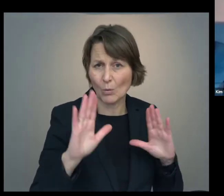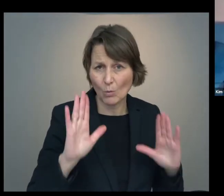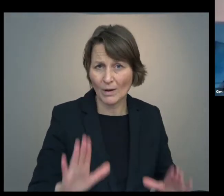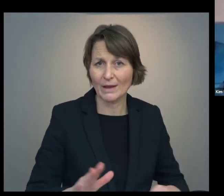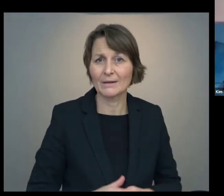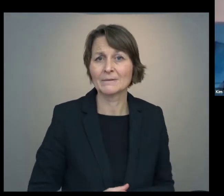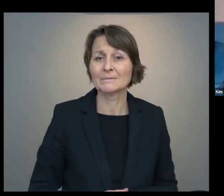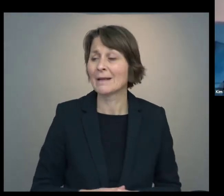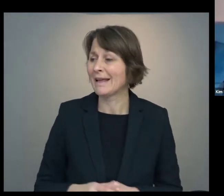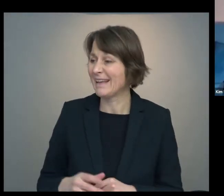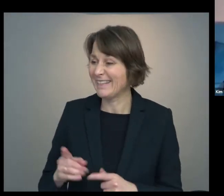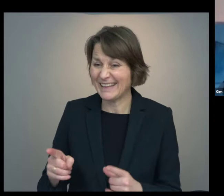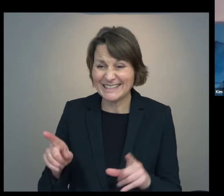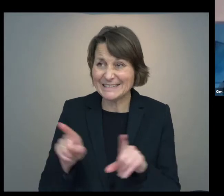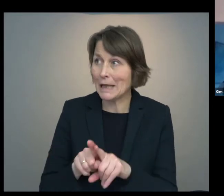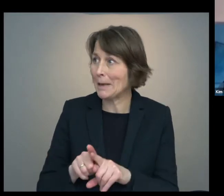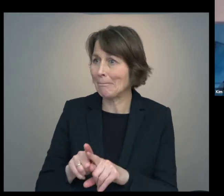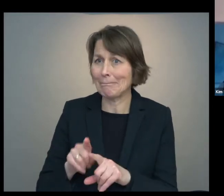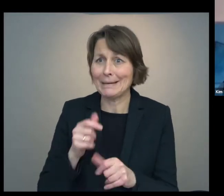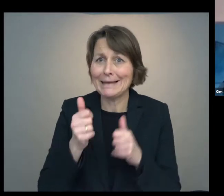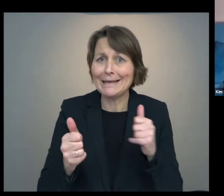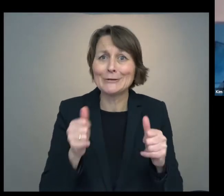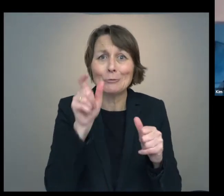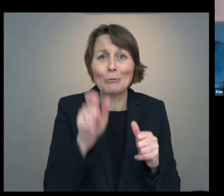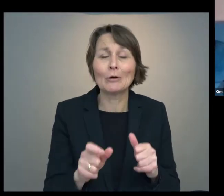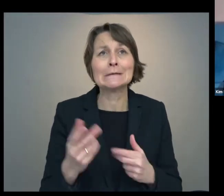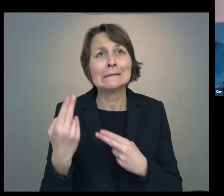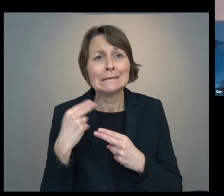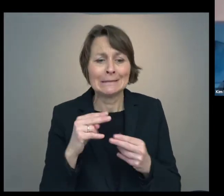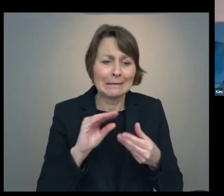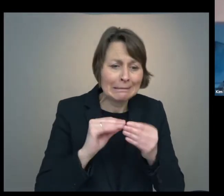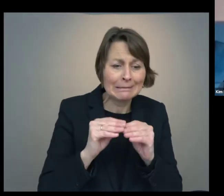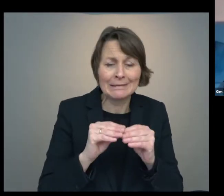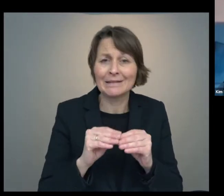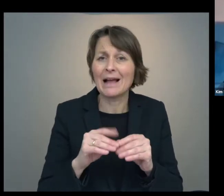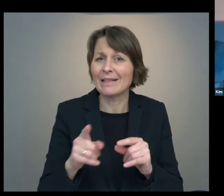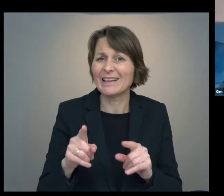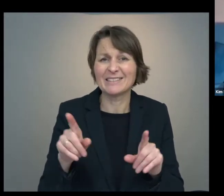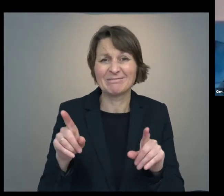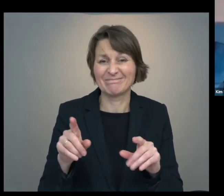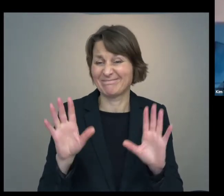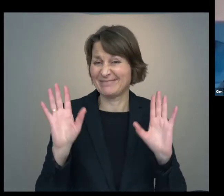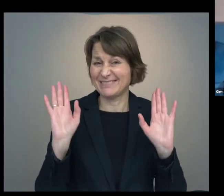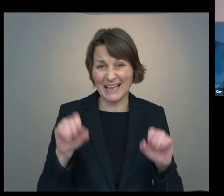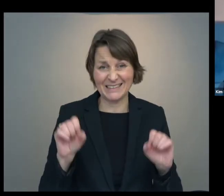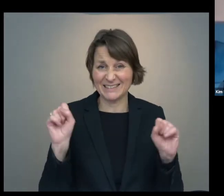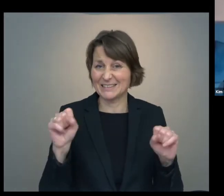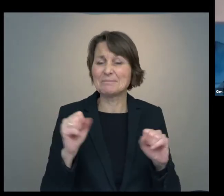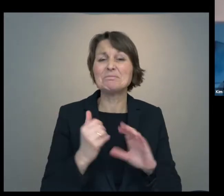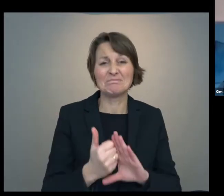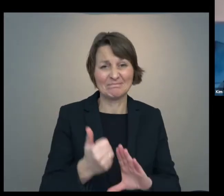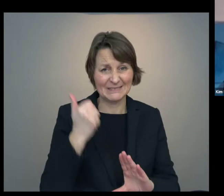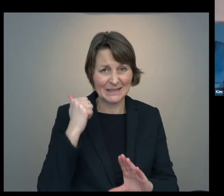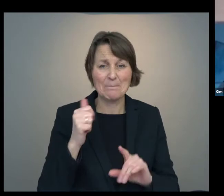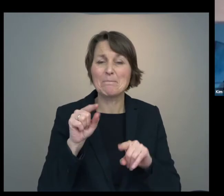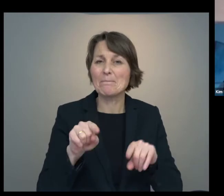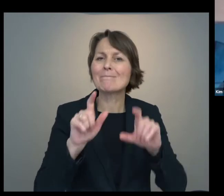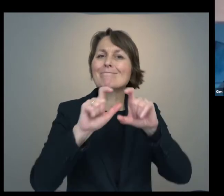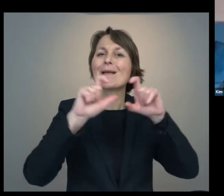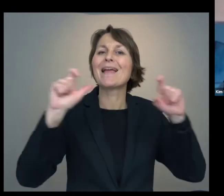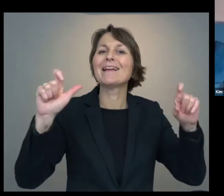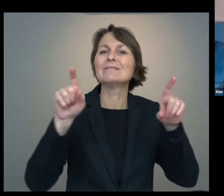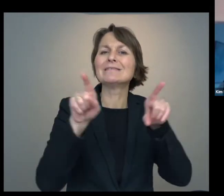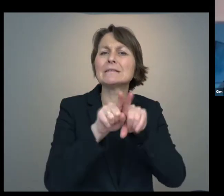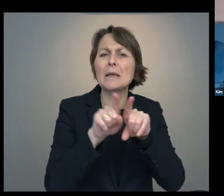forever. So how it is for every developer. Yeah, I think it's the same when you're on the agency side as well. I used to be